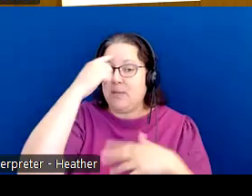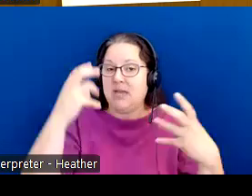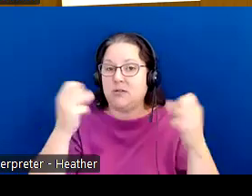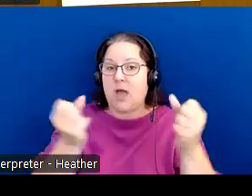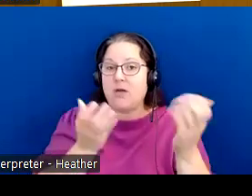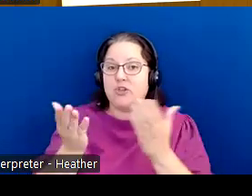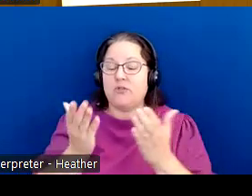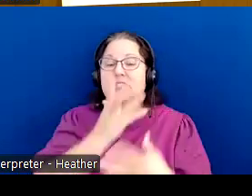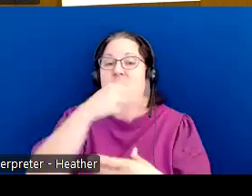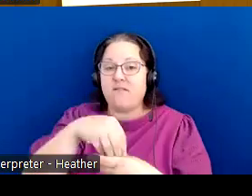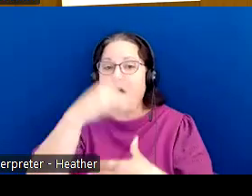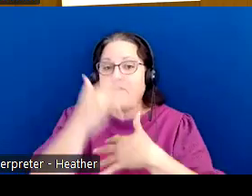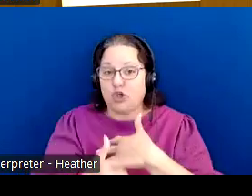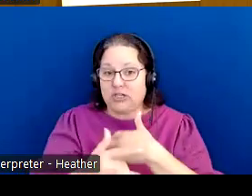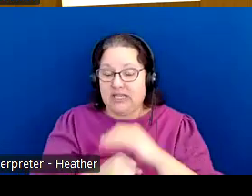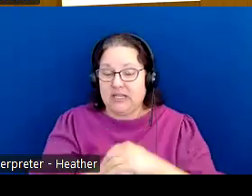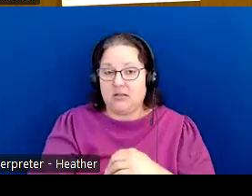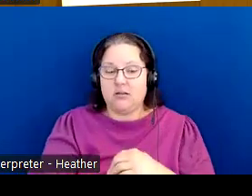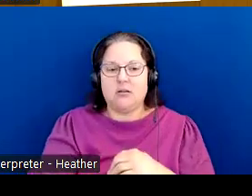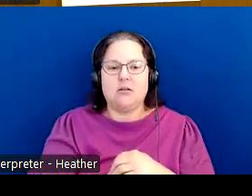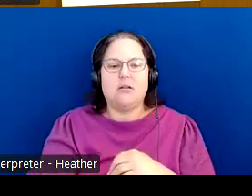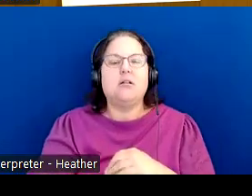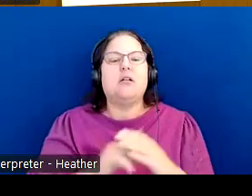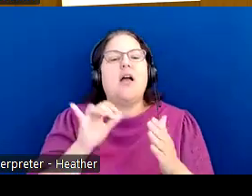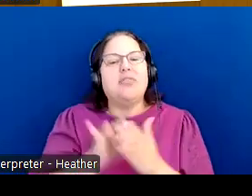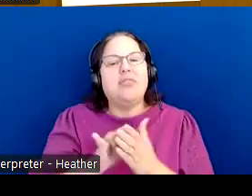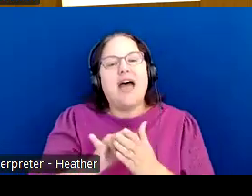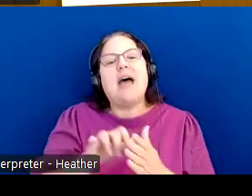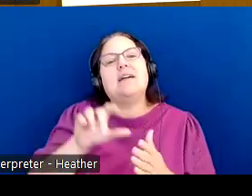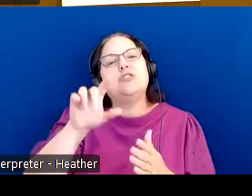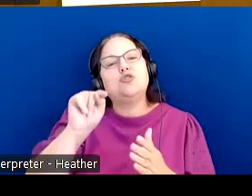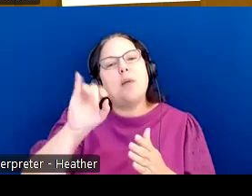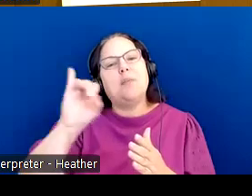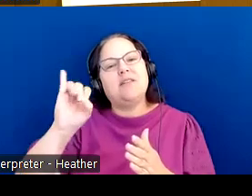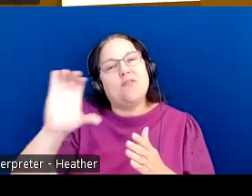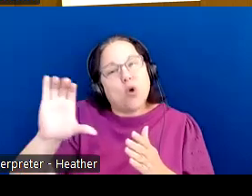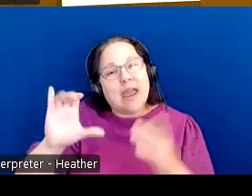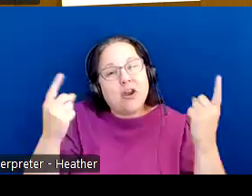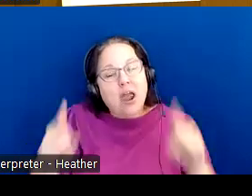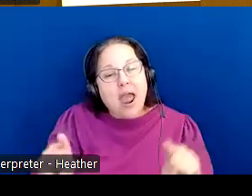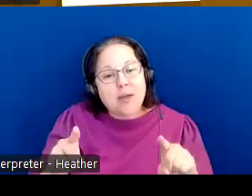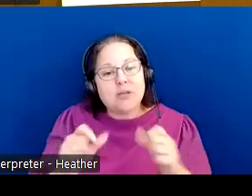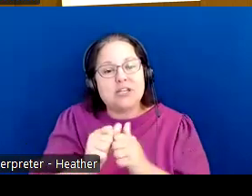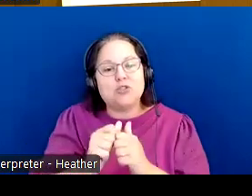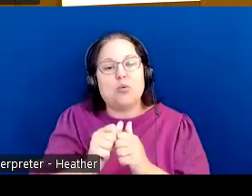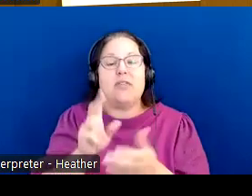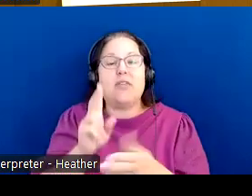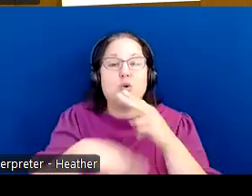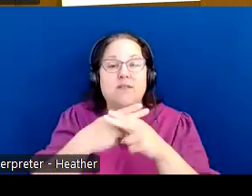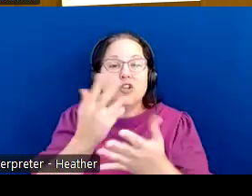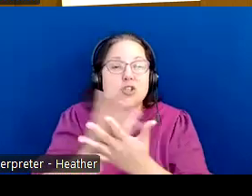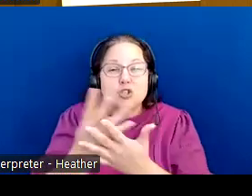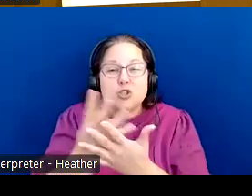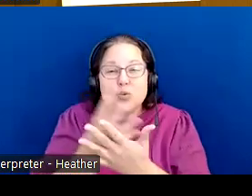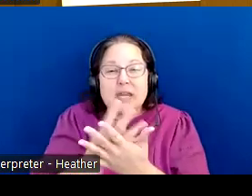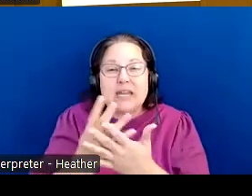involved early on. This is where that trauma-informed care comes up in the promotion of a universal screening. How to